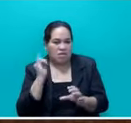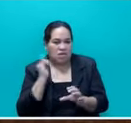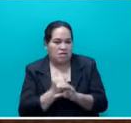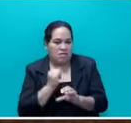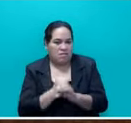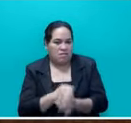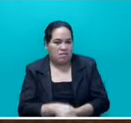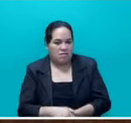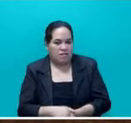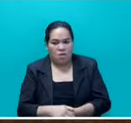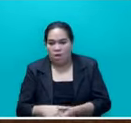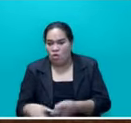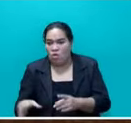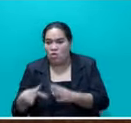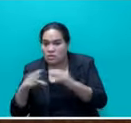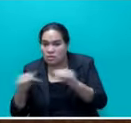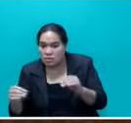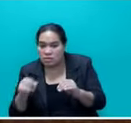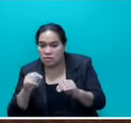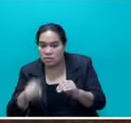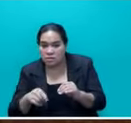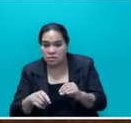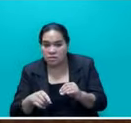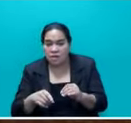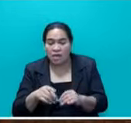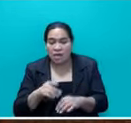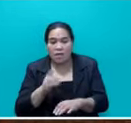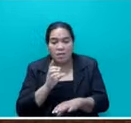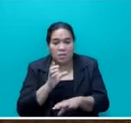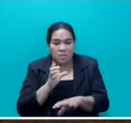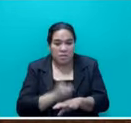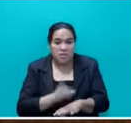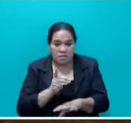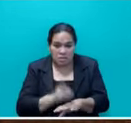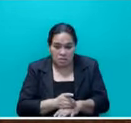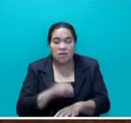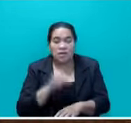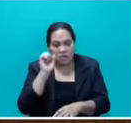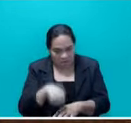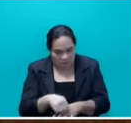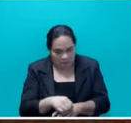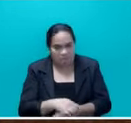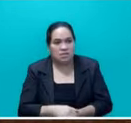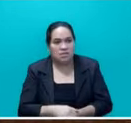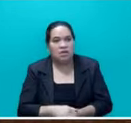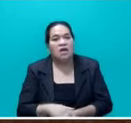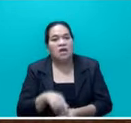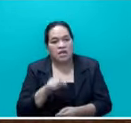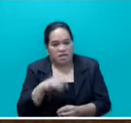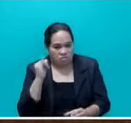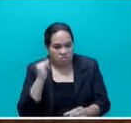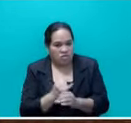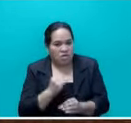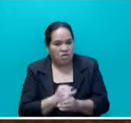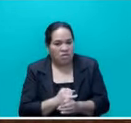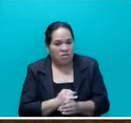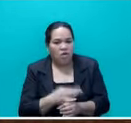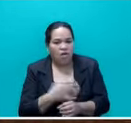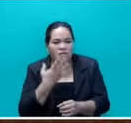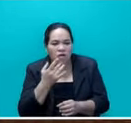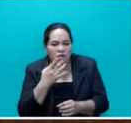impaired person, yes, that is an offence. Procuration for unlawful purposes, procuring defilement by threats or fraud,